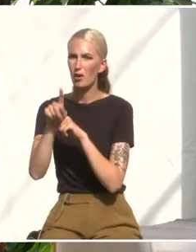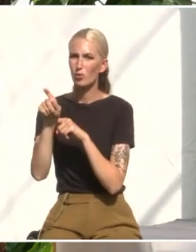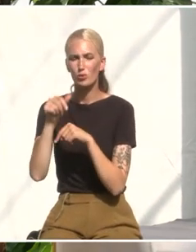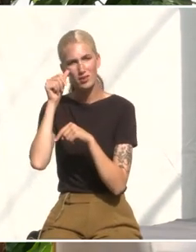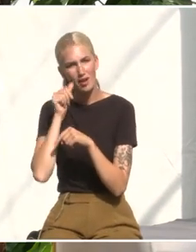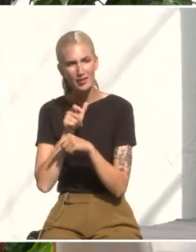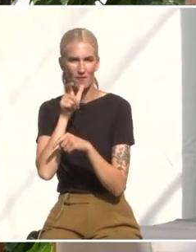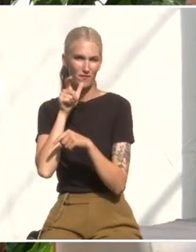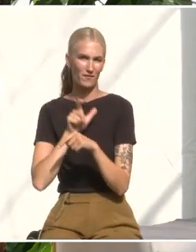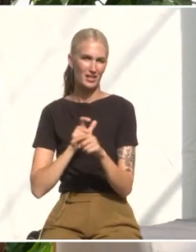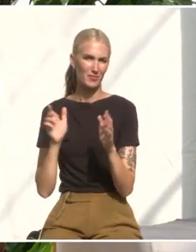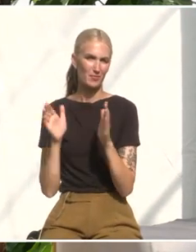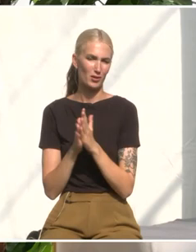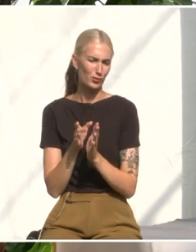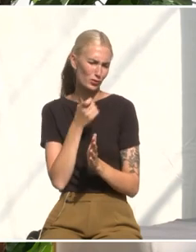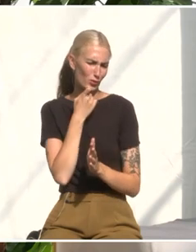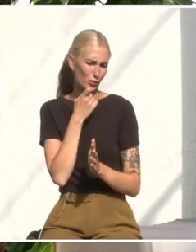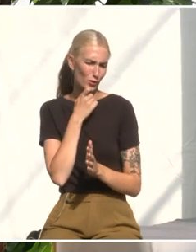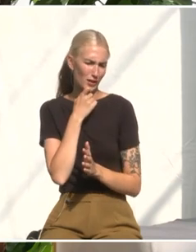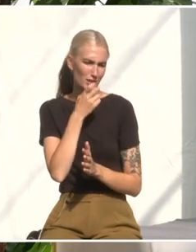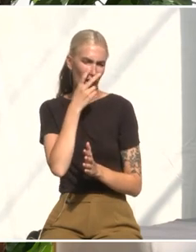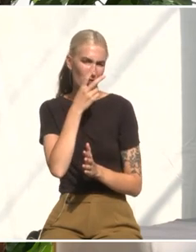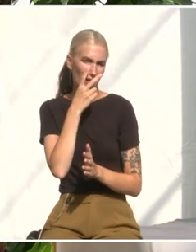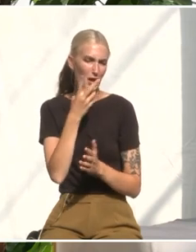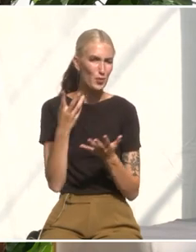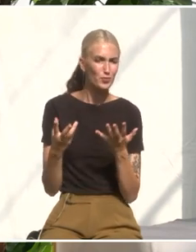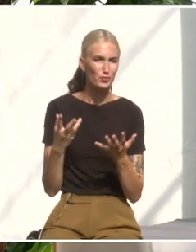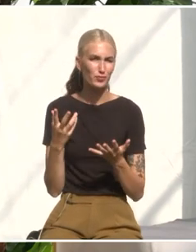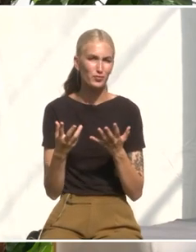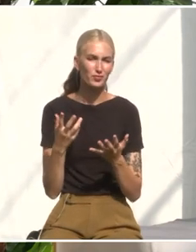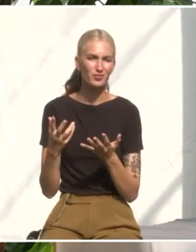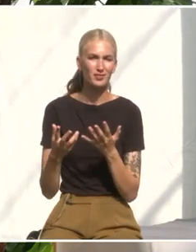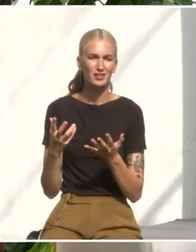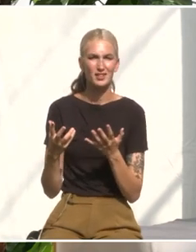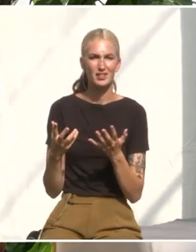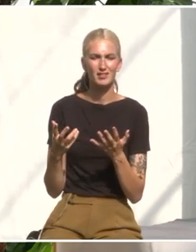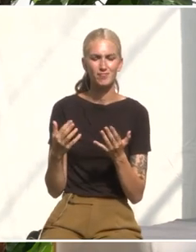women. It would be also interesting to see the collaboration, not collaboration, but